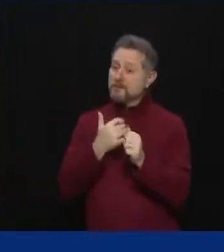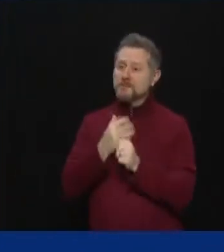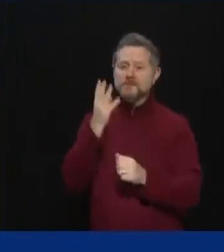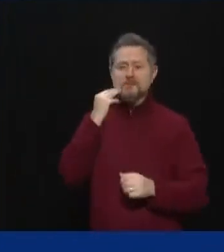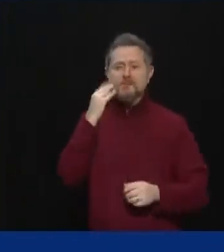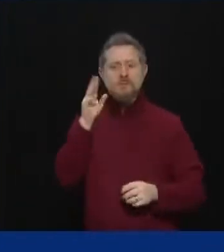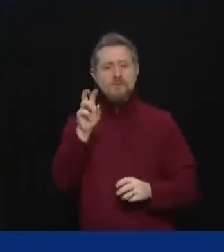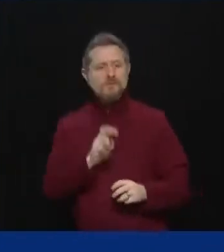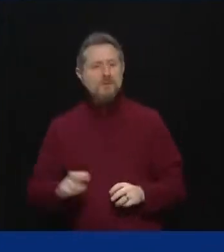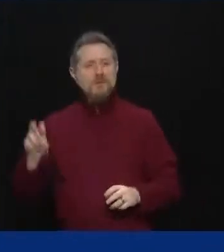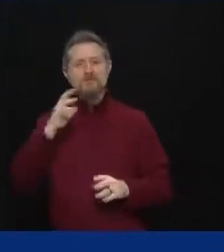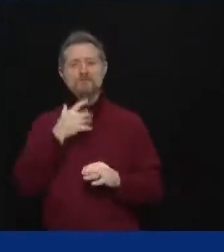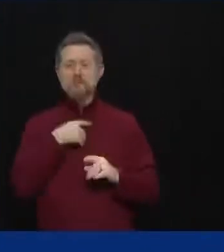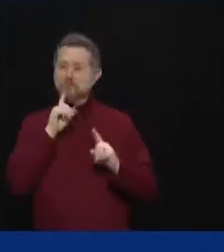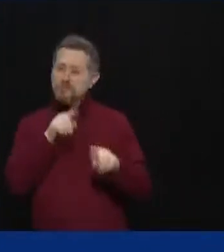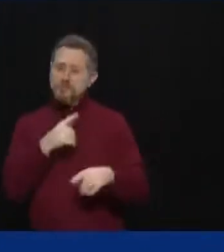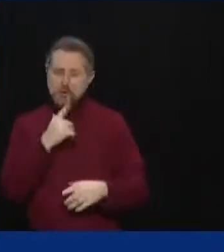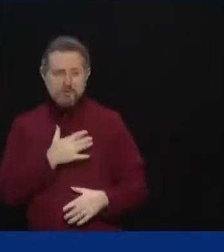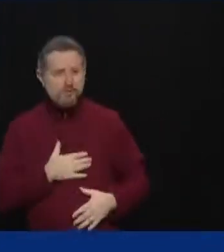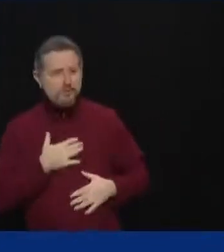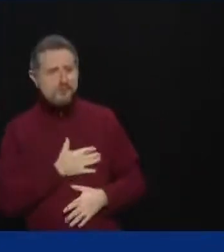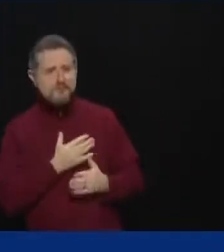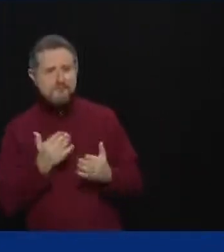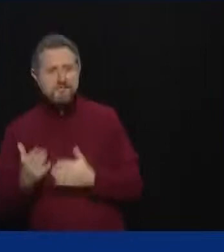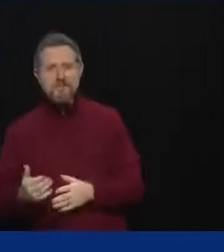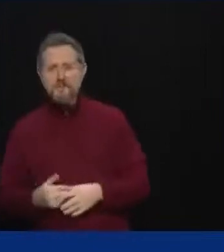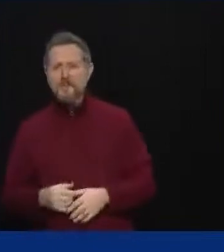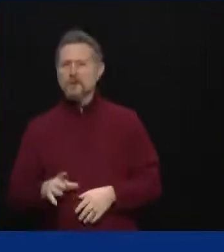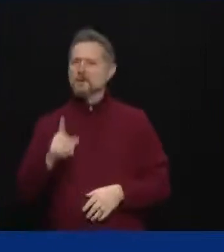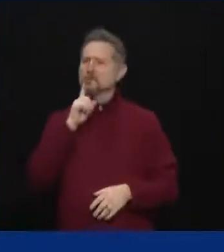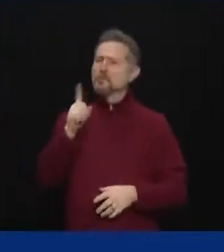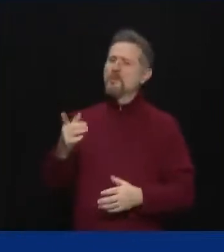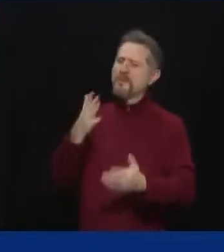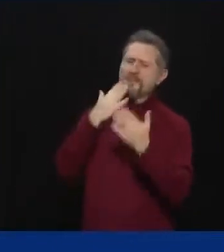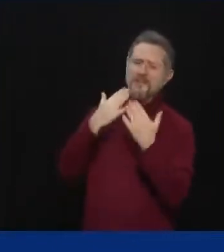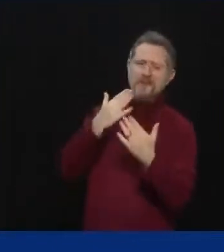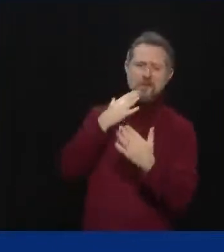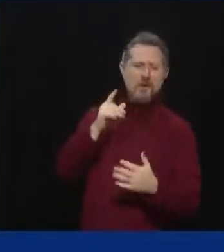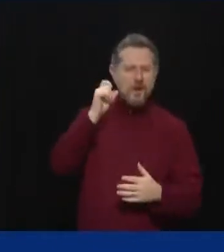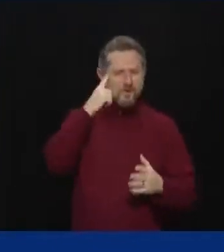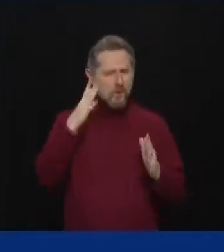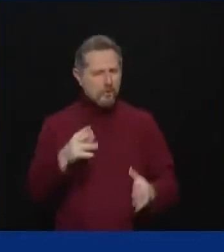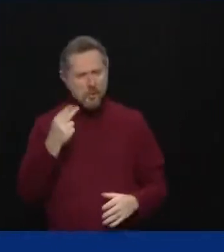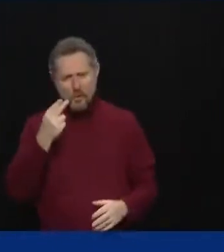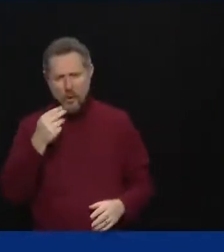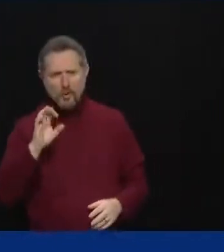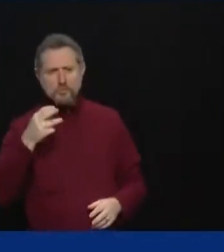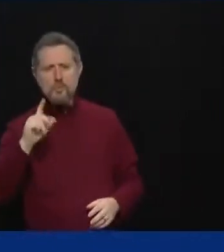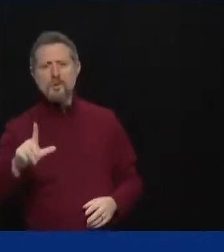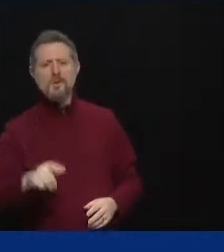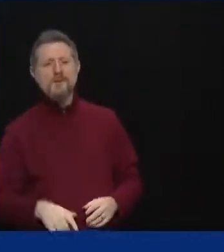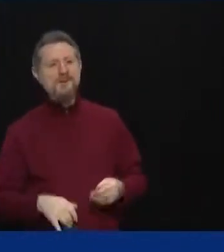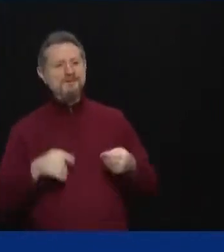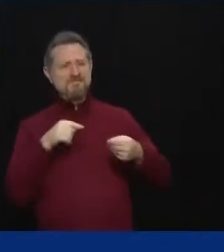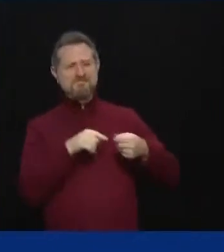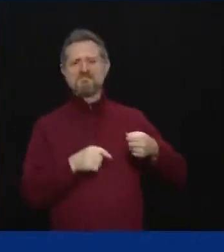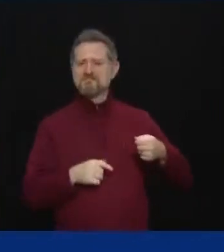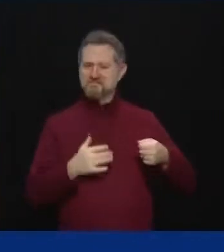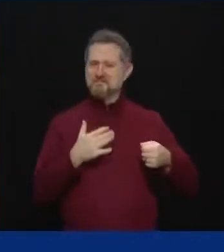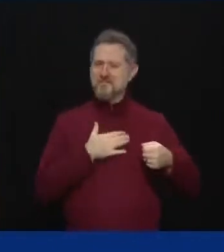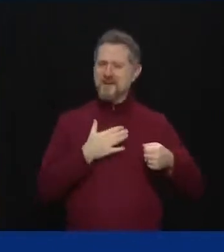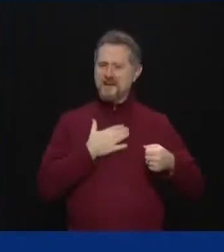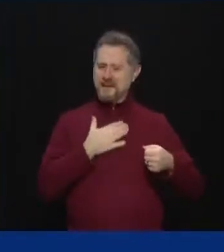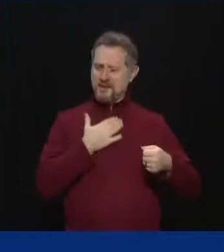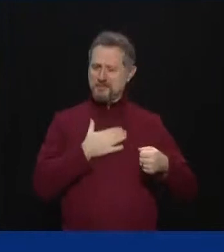reaction has been, I'd really appreciate it. Sure. Thank you so much, Governor Hochul. I mean, this is the kind of governor I like. Happy